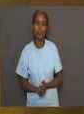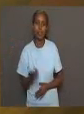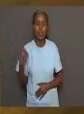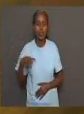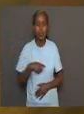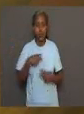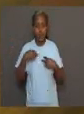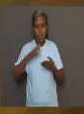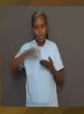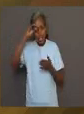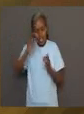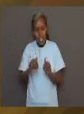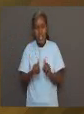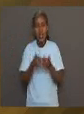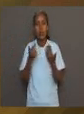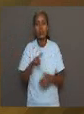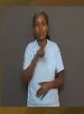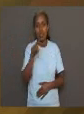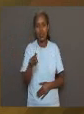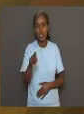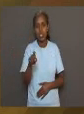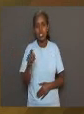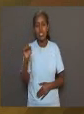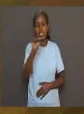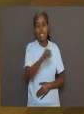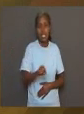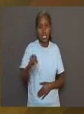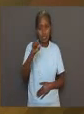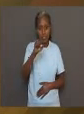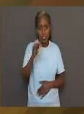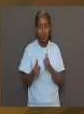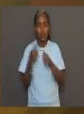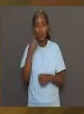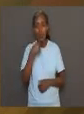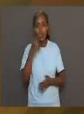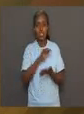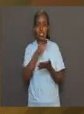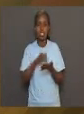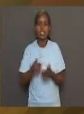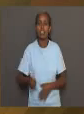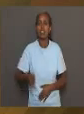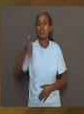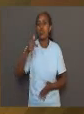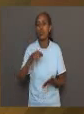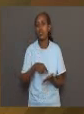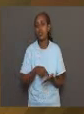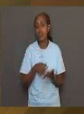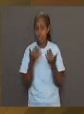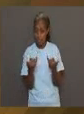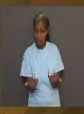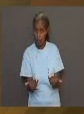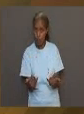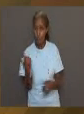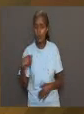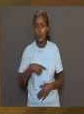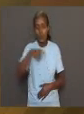have learned how to equate a sphere whose center is the origin point. Now,